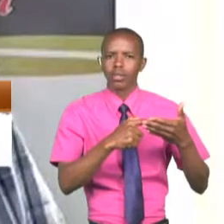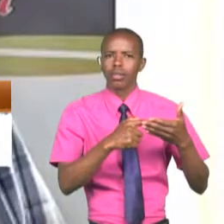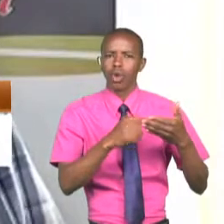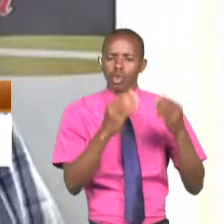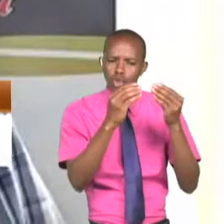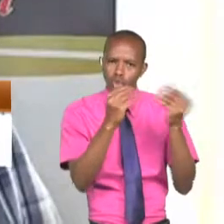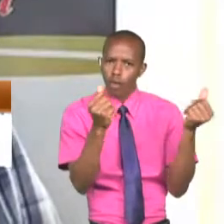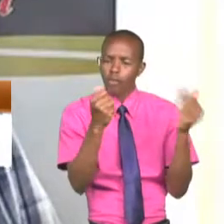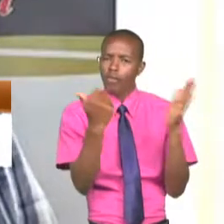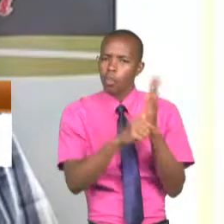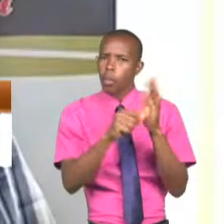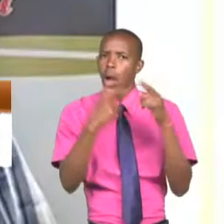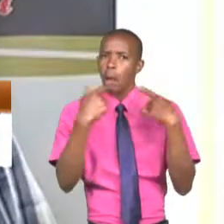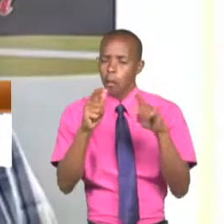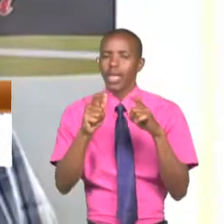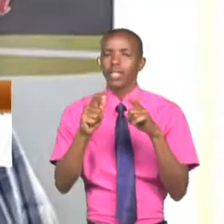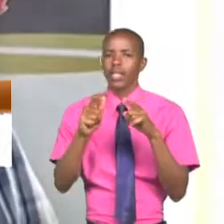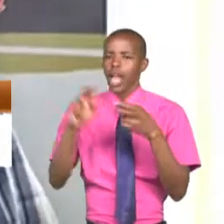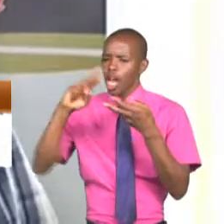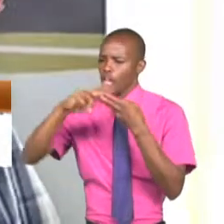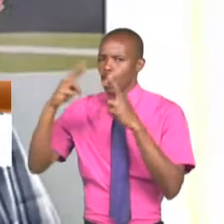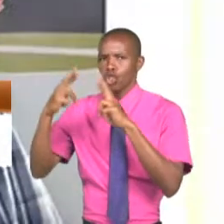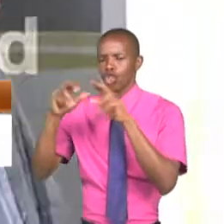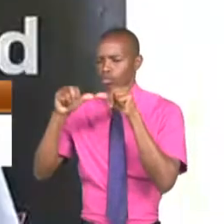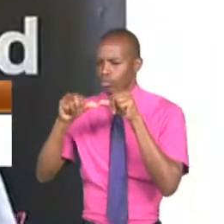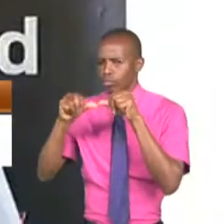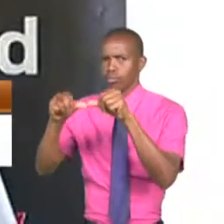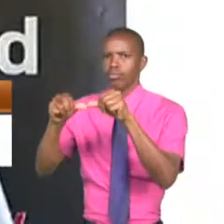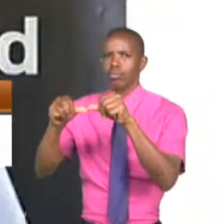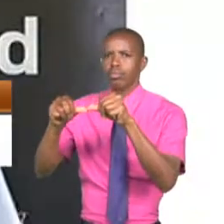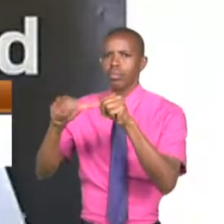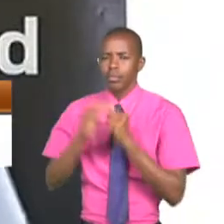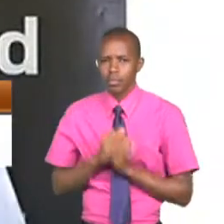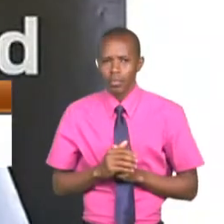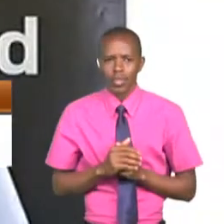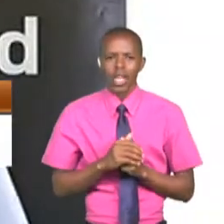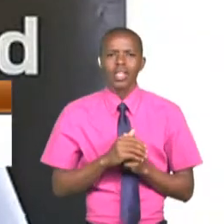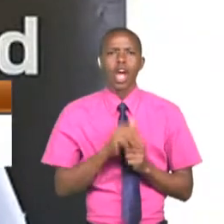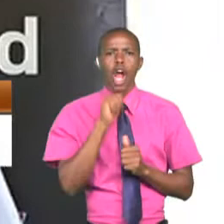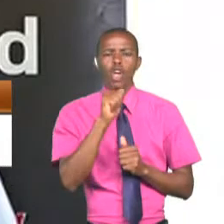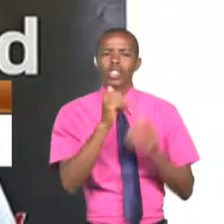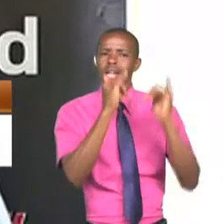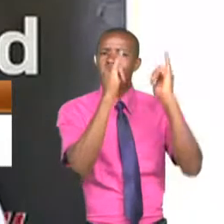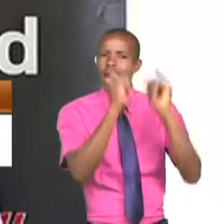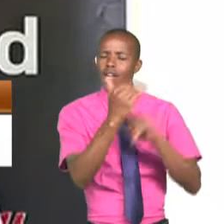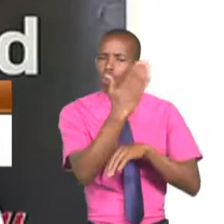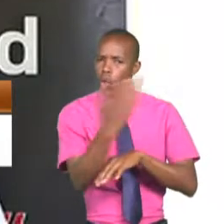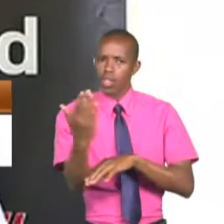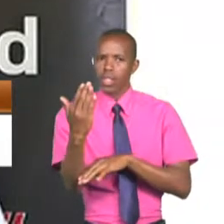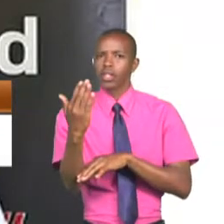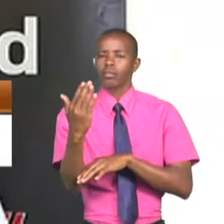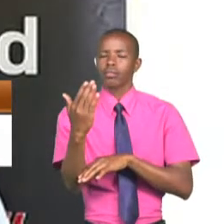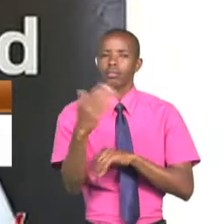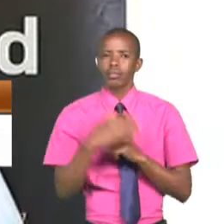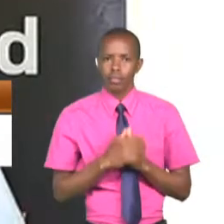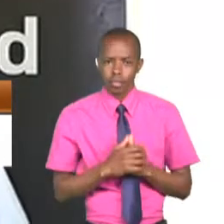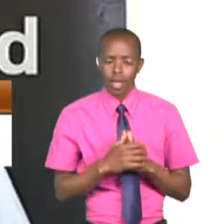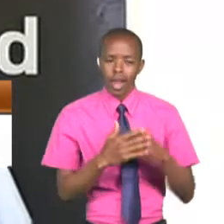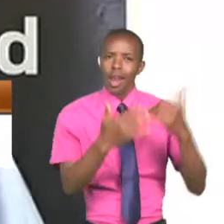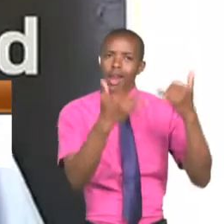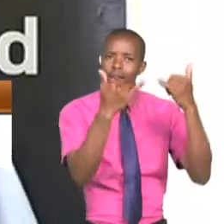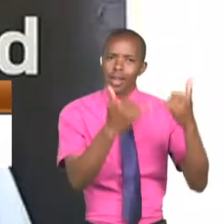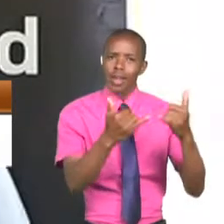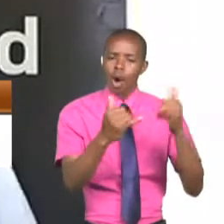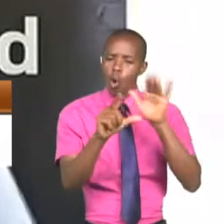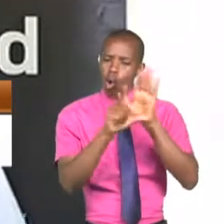dispute, but you still maintain the relationship of the parties in dispute. Hili sio jambo jipya, ni vile tu ya kwamba sasa